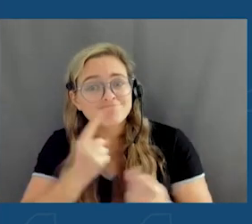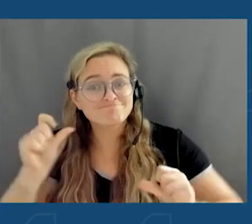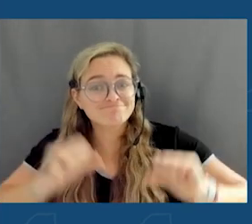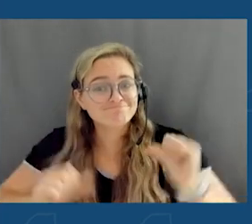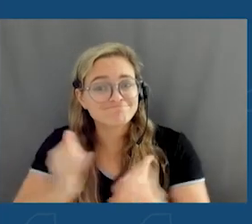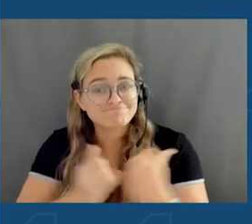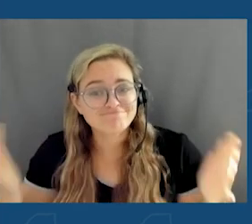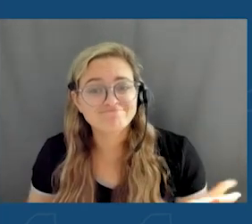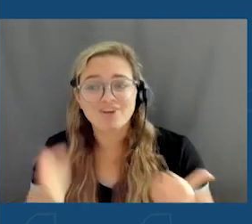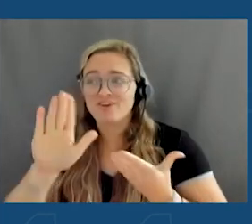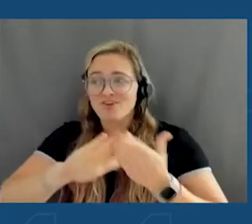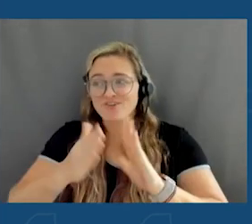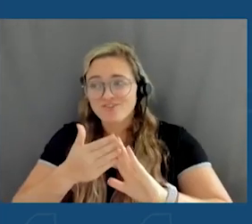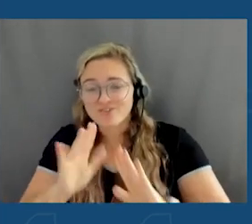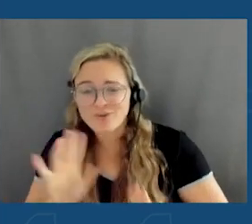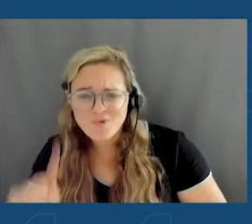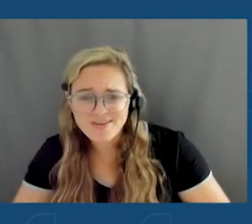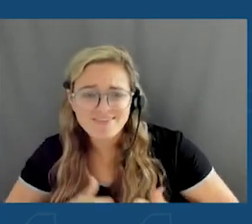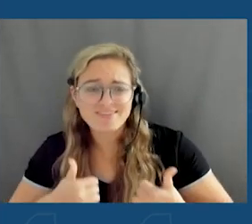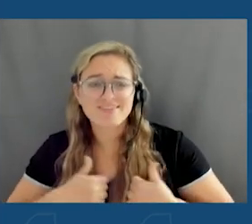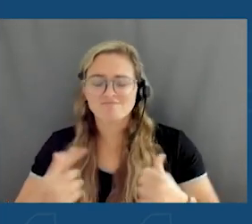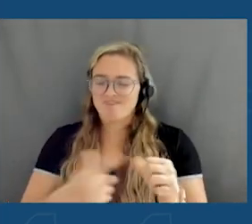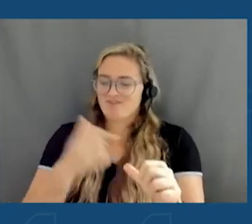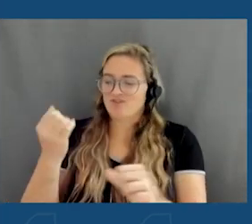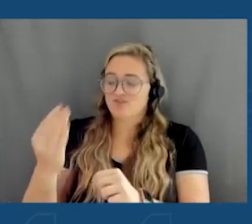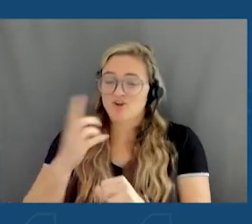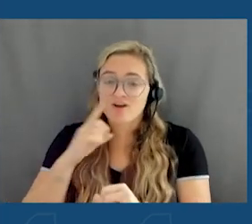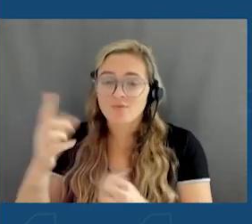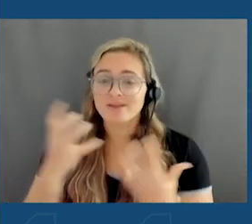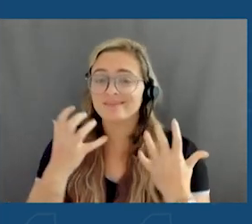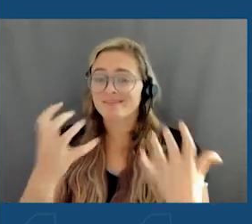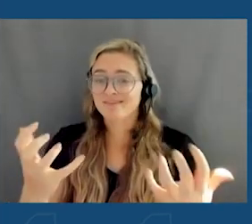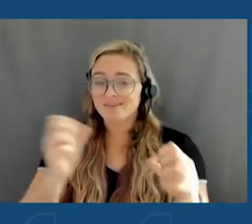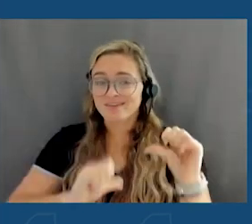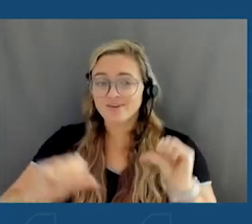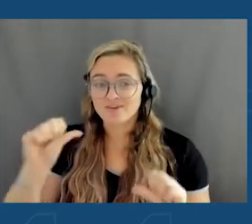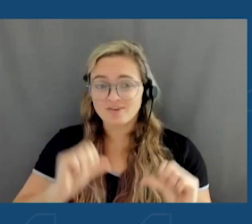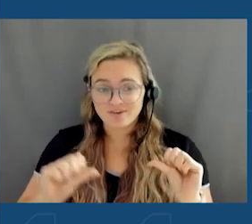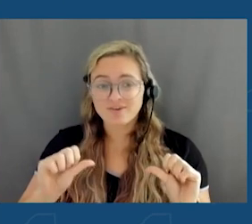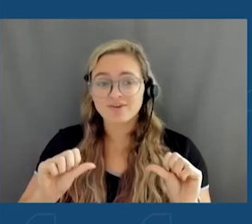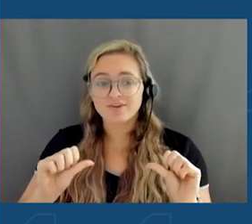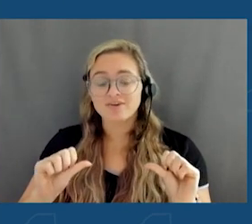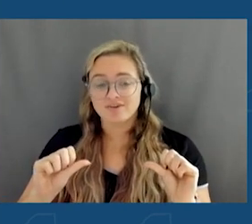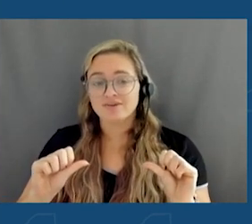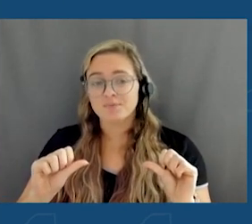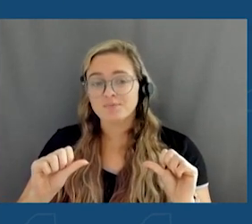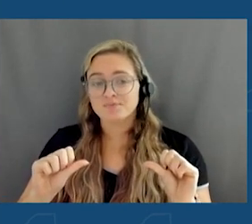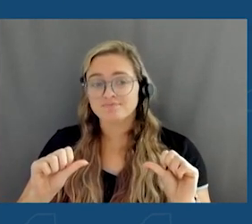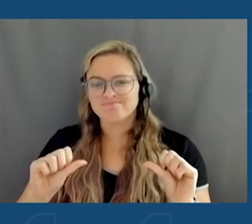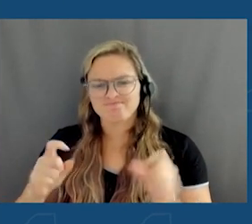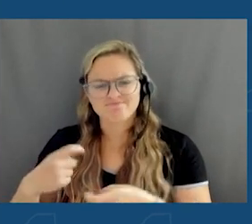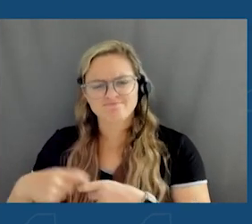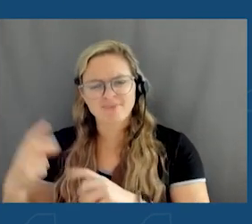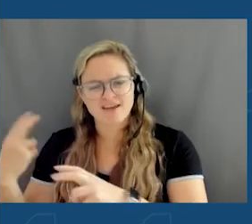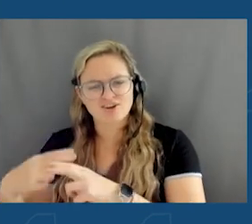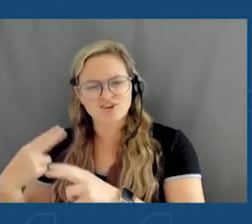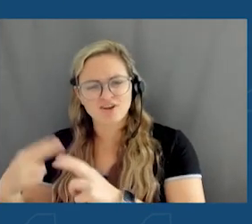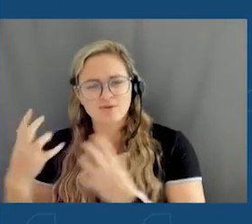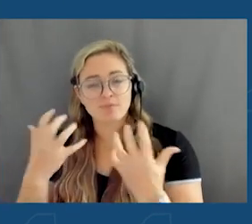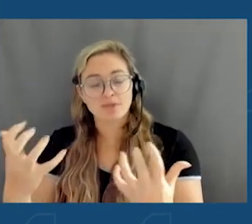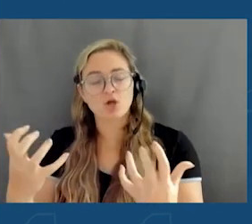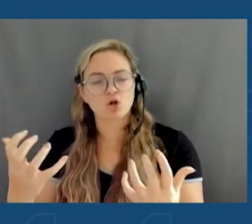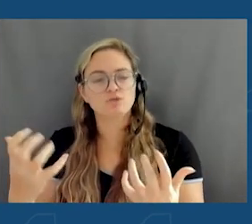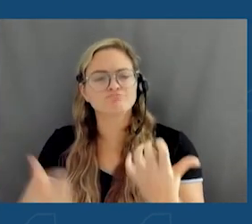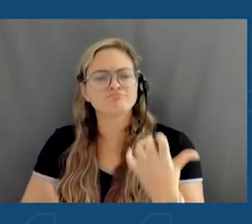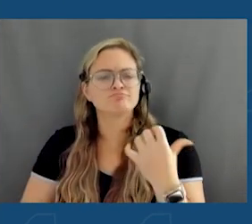actual neighborhood where they live. My first job in theater was at the great Repertorio Español, yes, which is